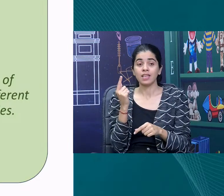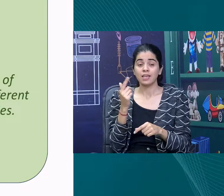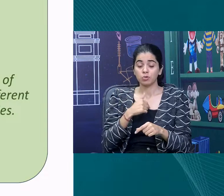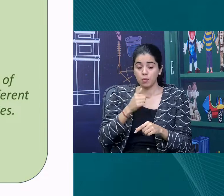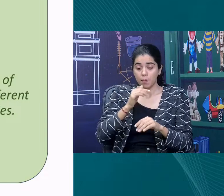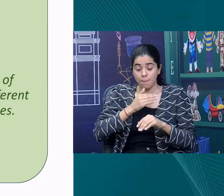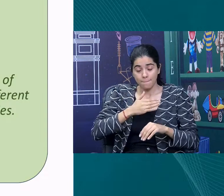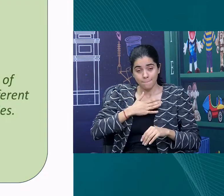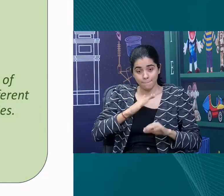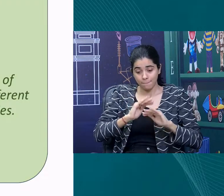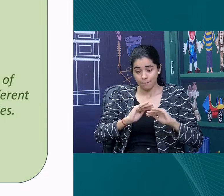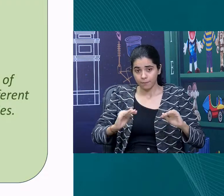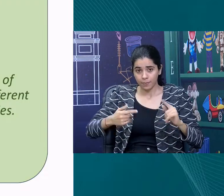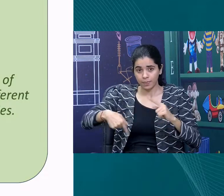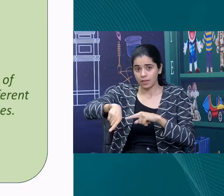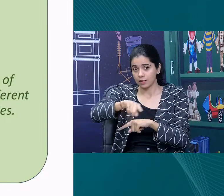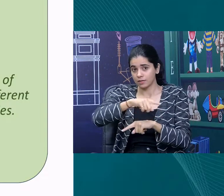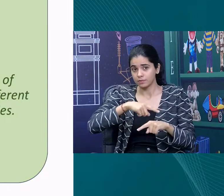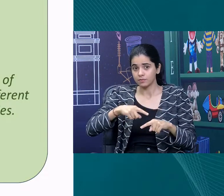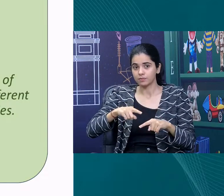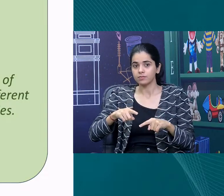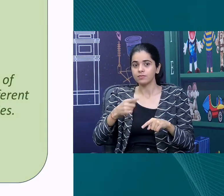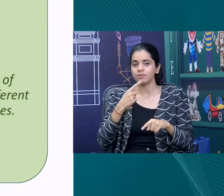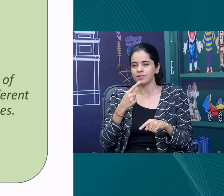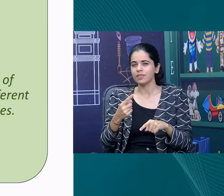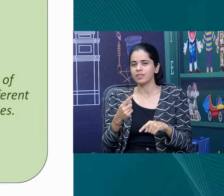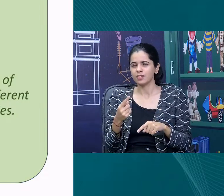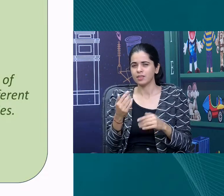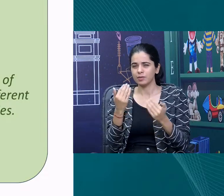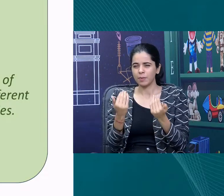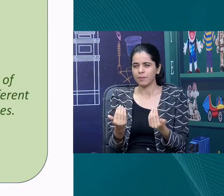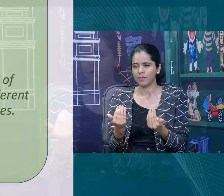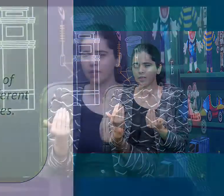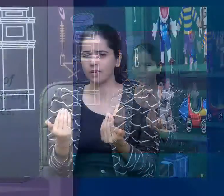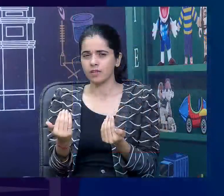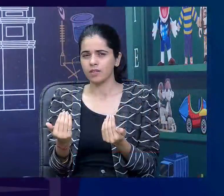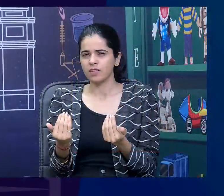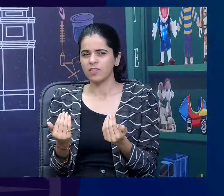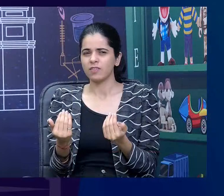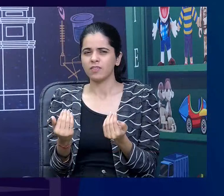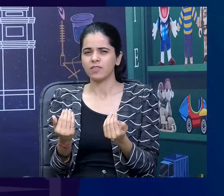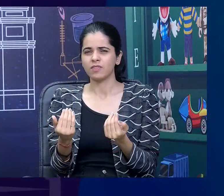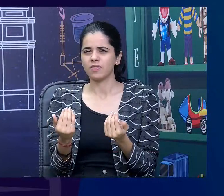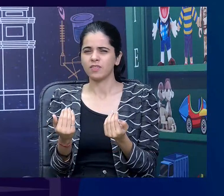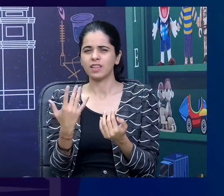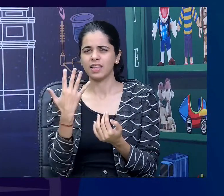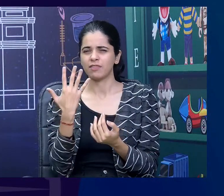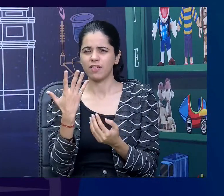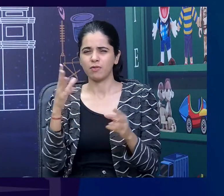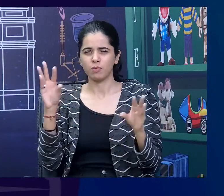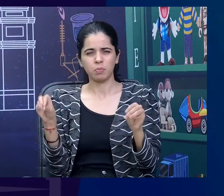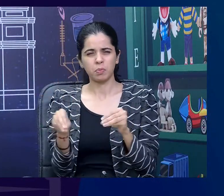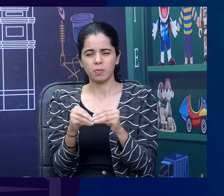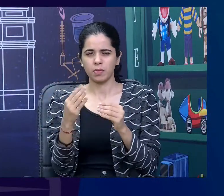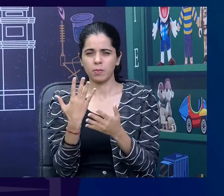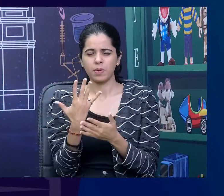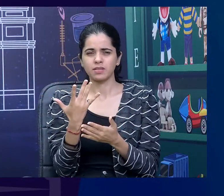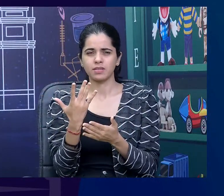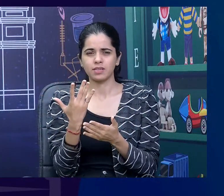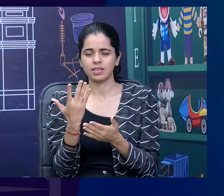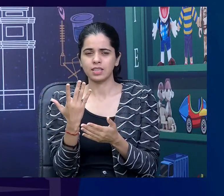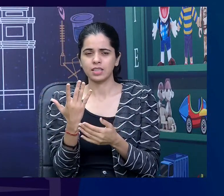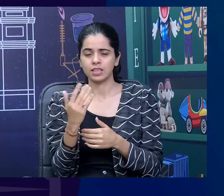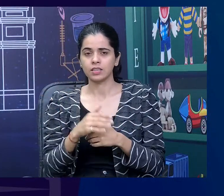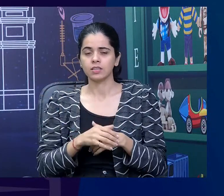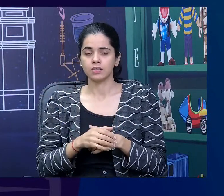their own. So that is what. Here, let me tell you. Here, let me tell you that we have only 5 more minutes left for the session,